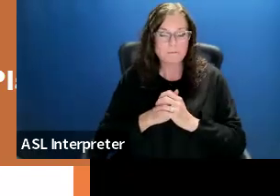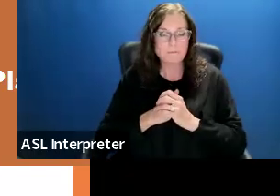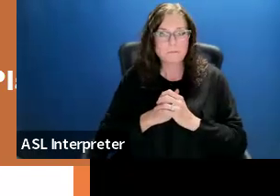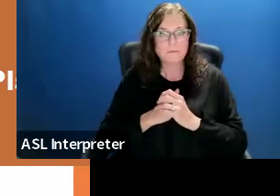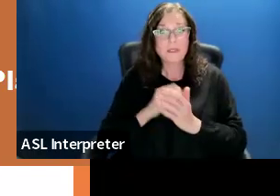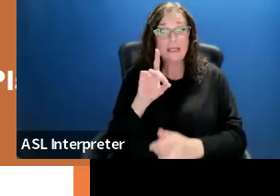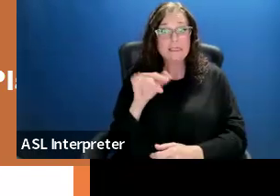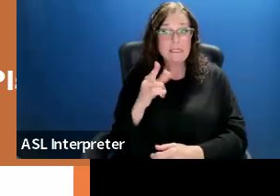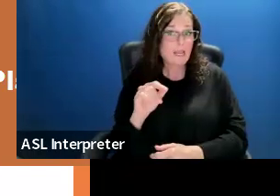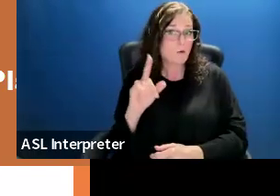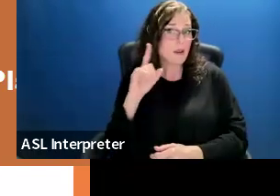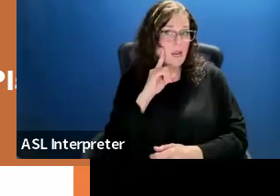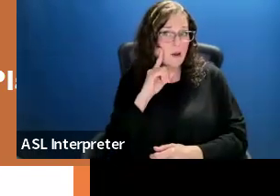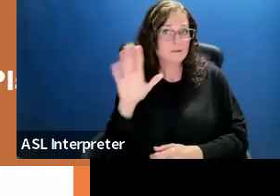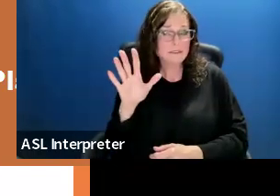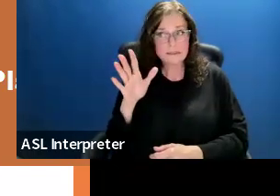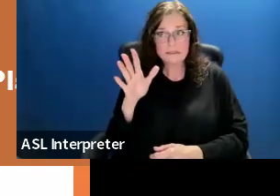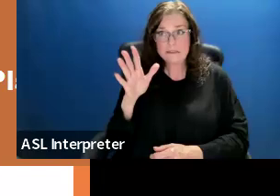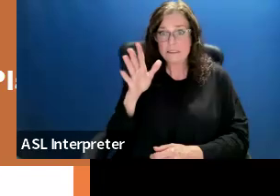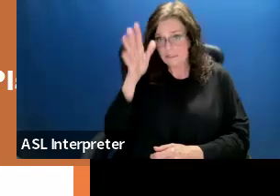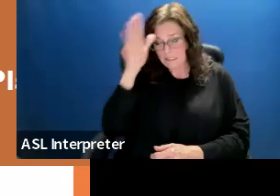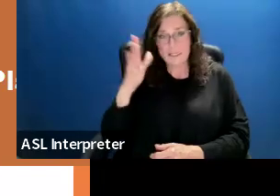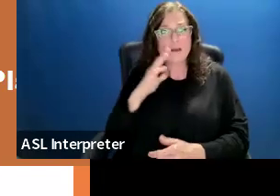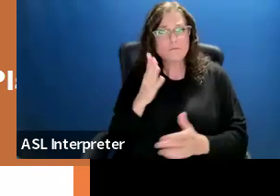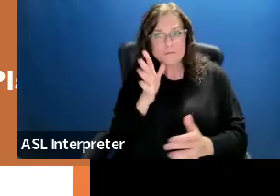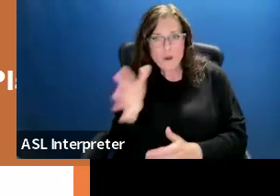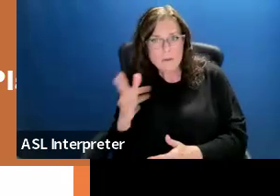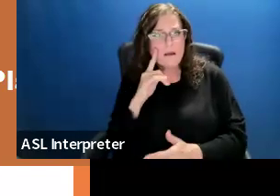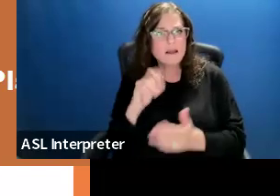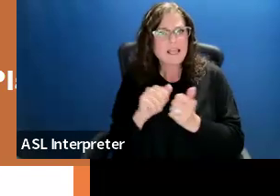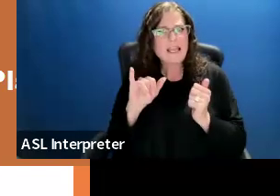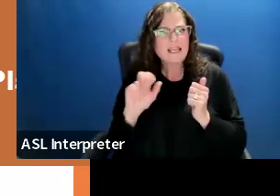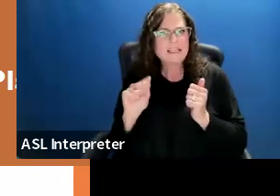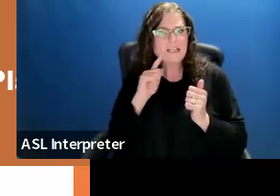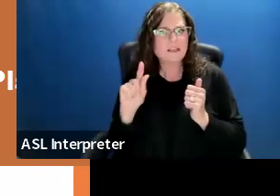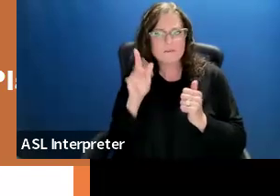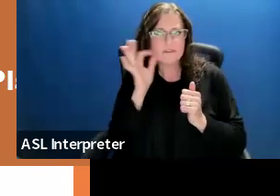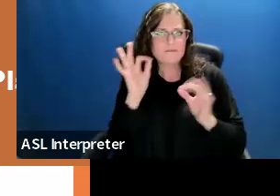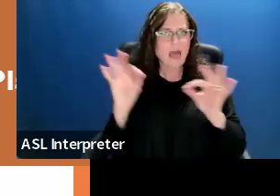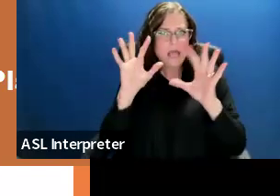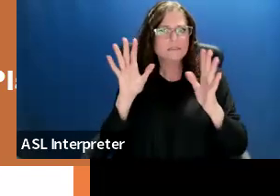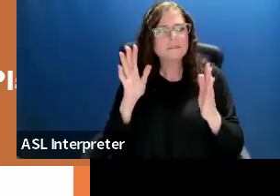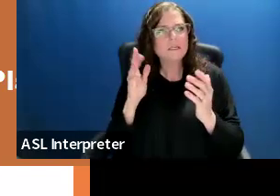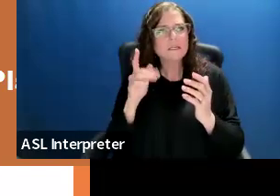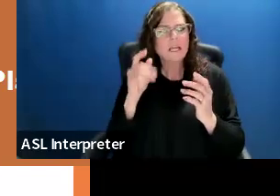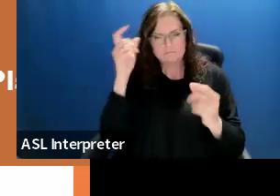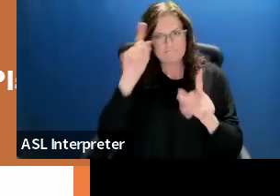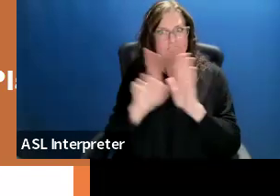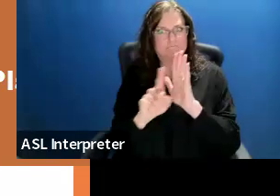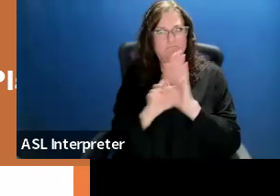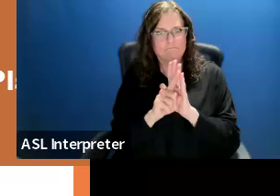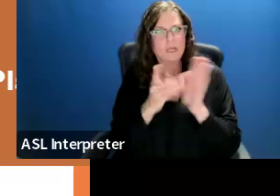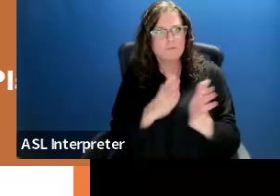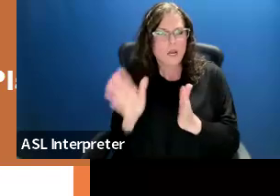When Diego hears Abuela preparing por si las moscas, in case of the flies, alarm bells go off in his mind, and he preps